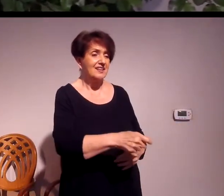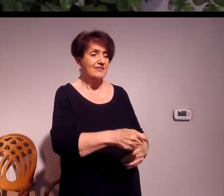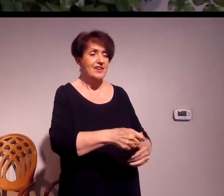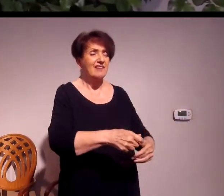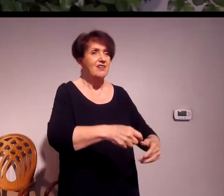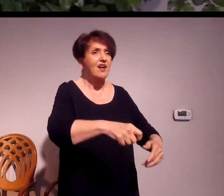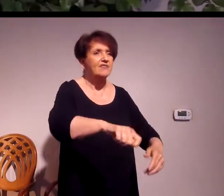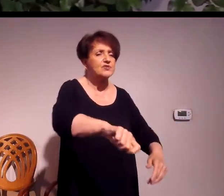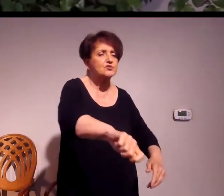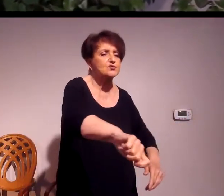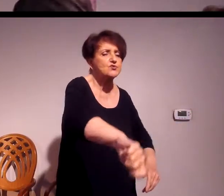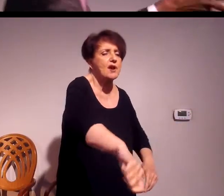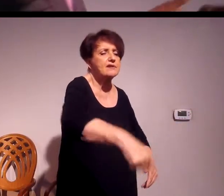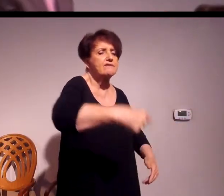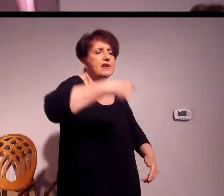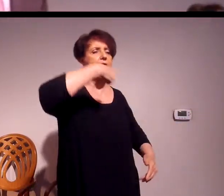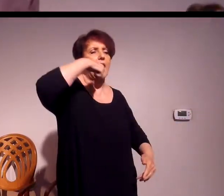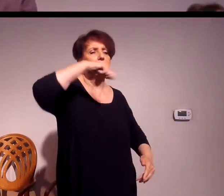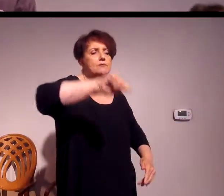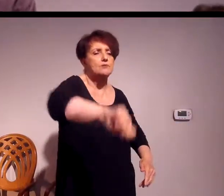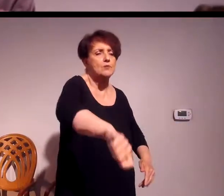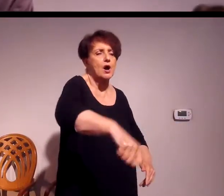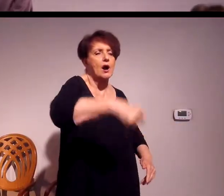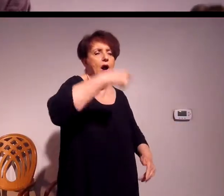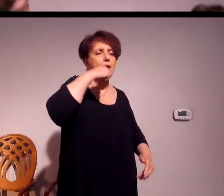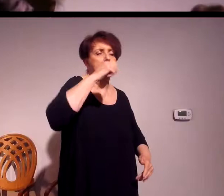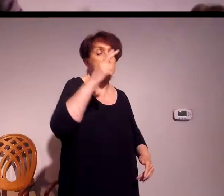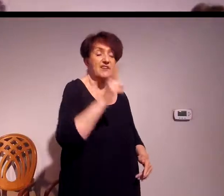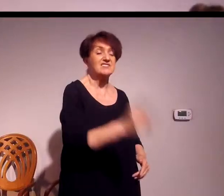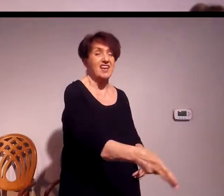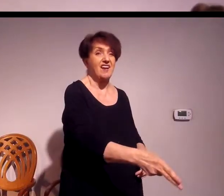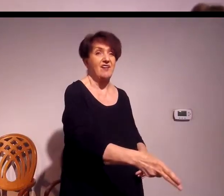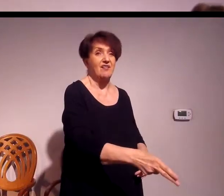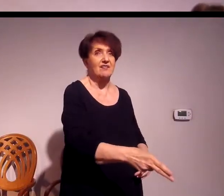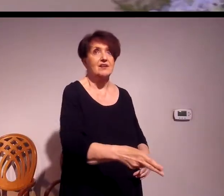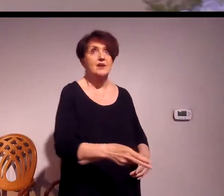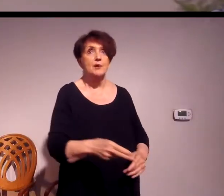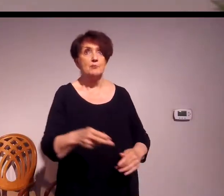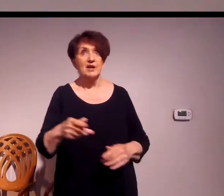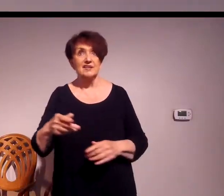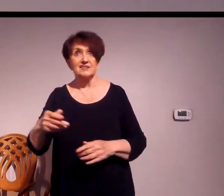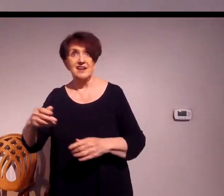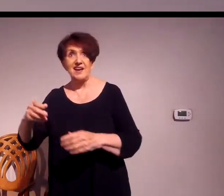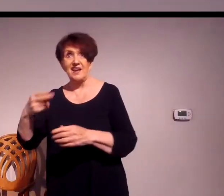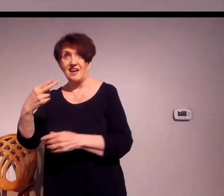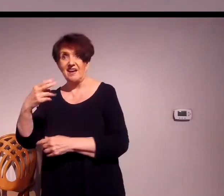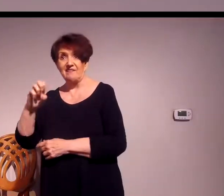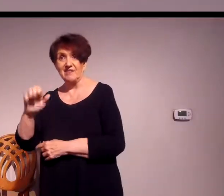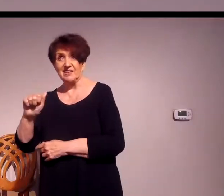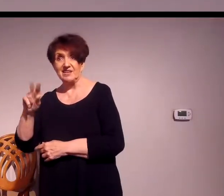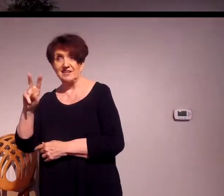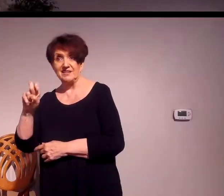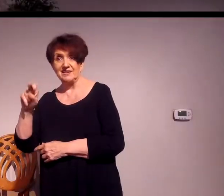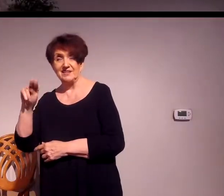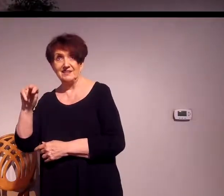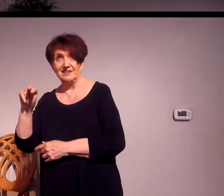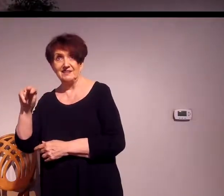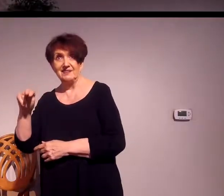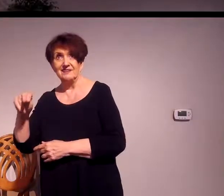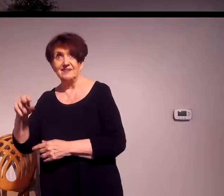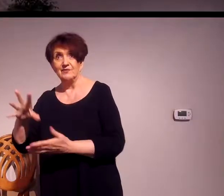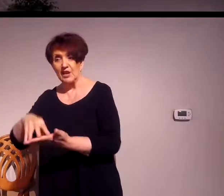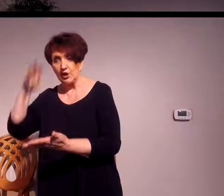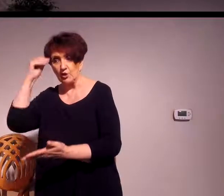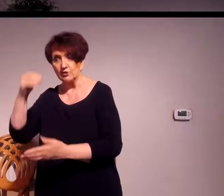and they can't feed themselves. In heaven, they've learned to share. See the difference? Right. Heaven,